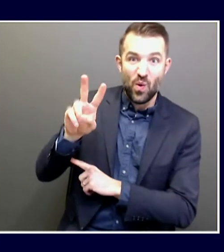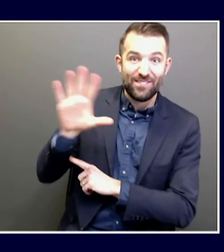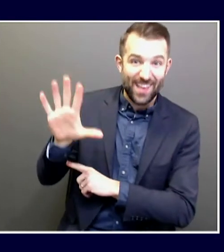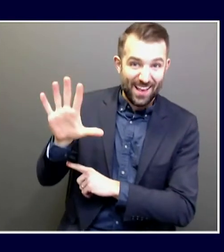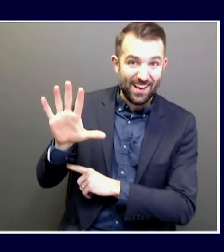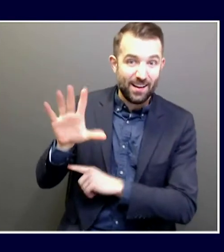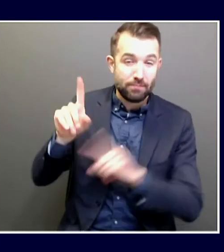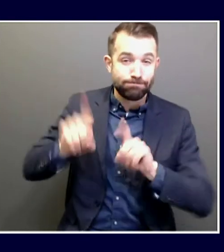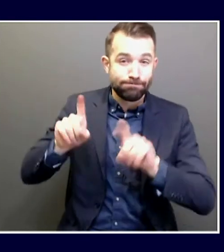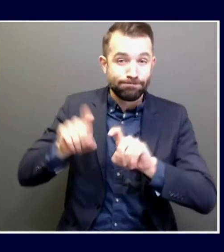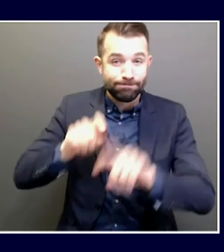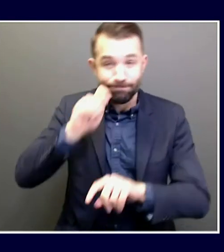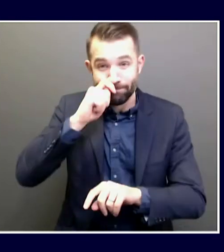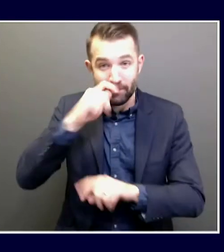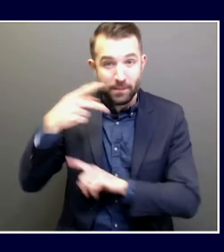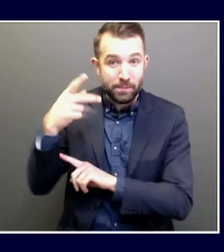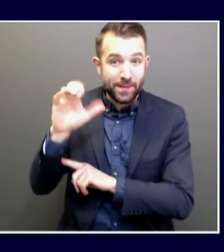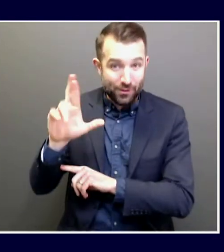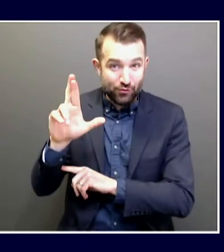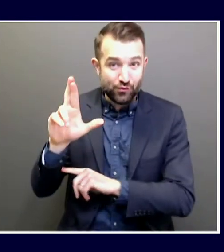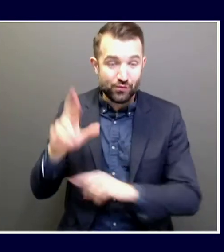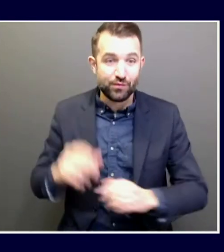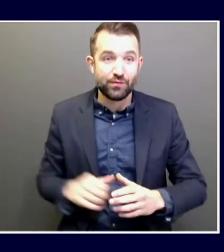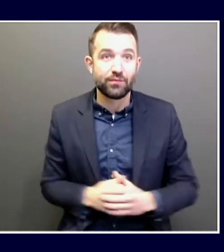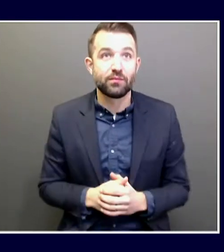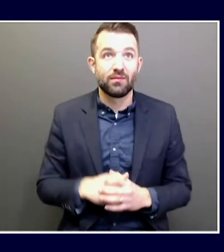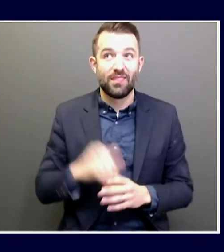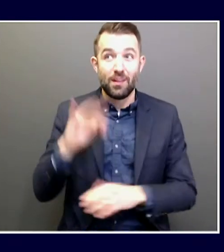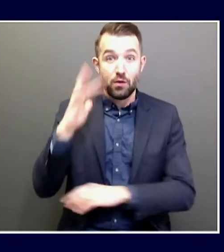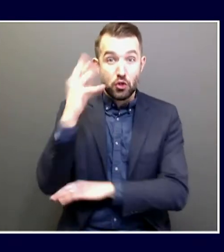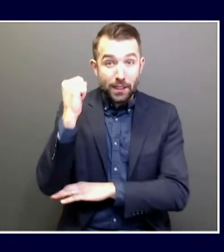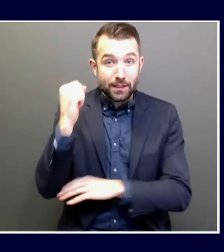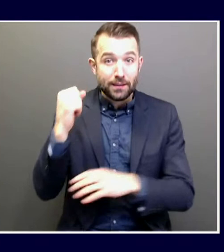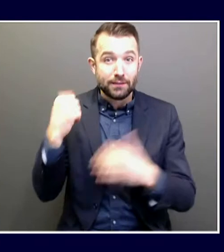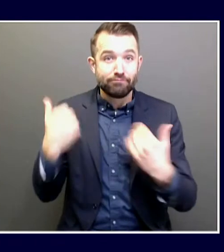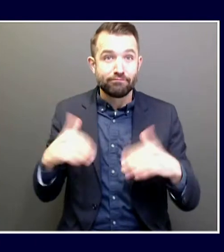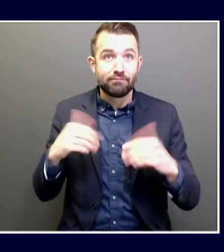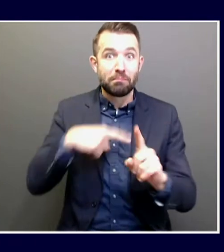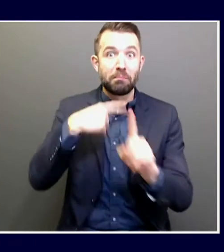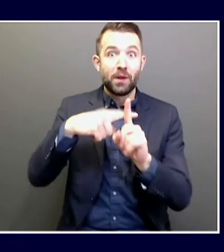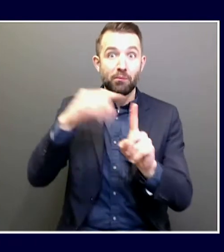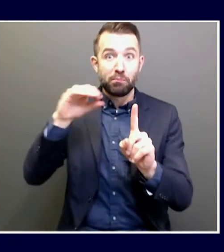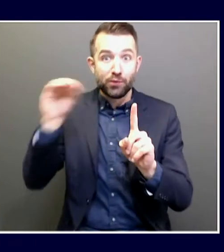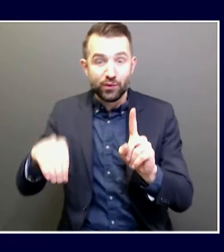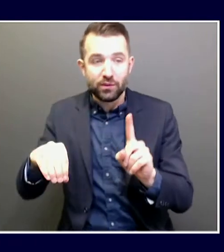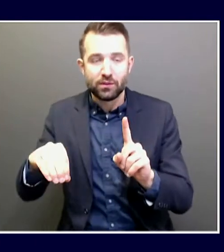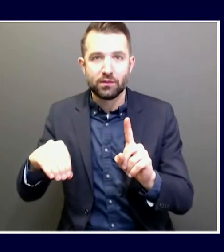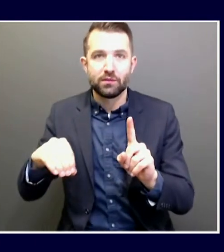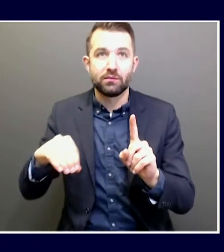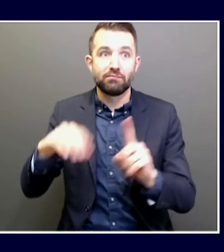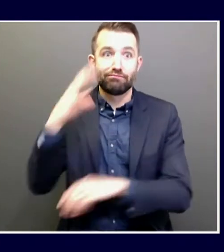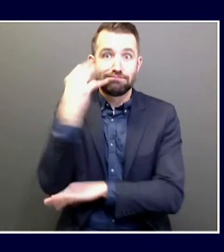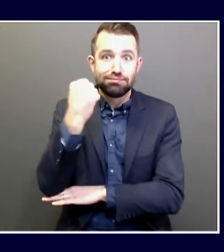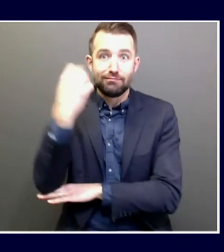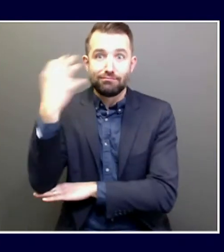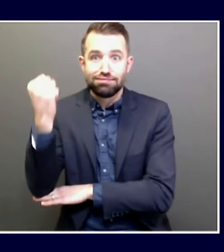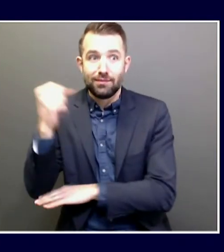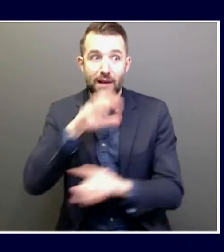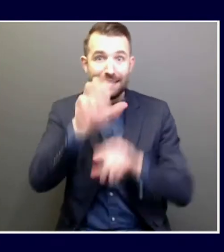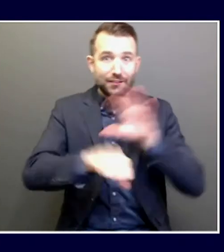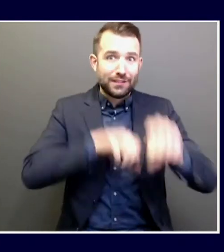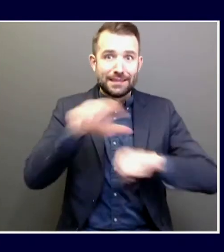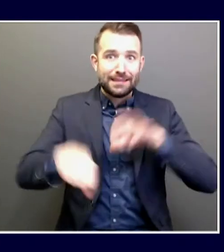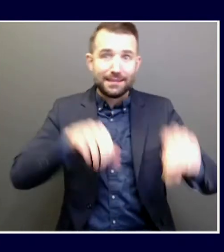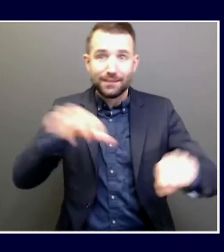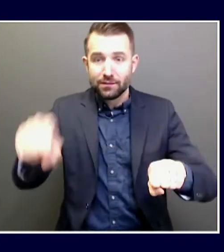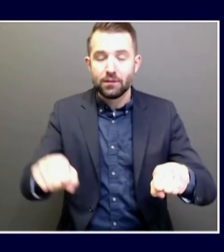every 100,000 people every single day. That is a high point for PCR tests that are reported to Maine